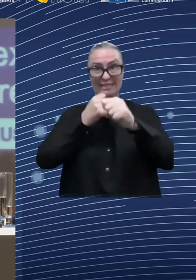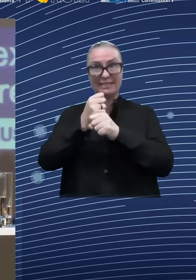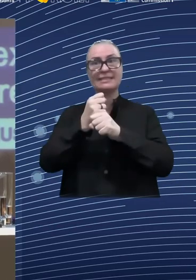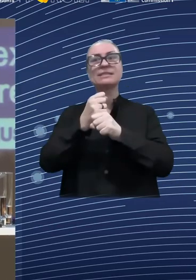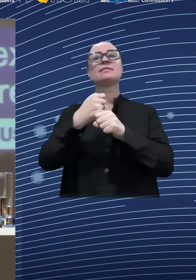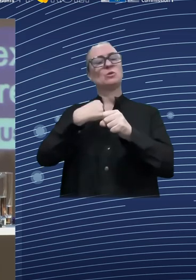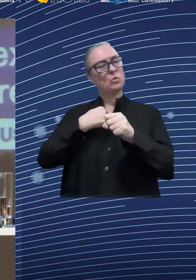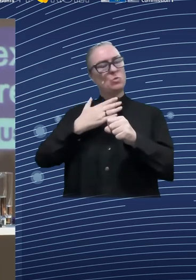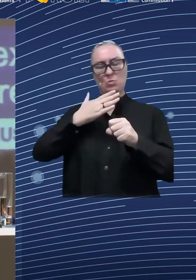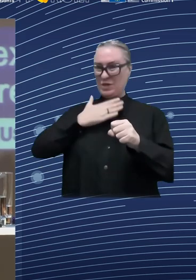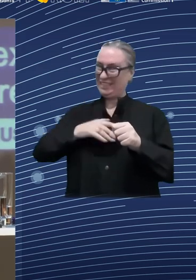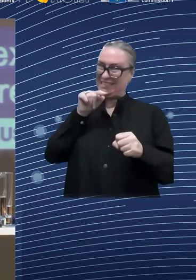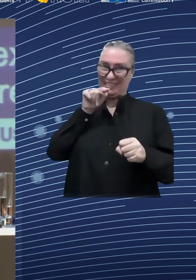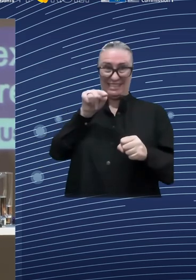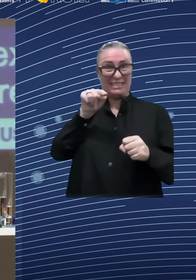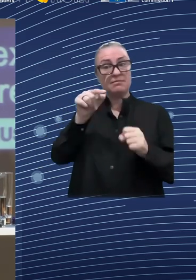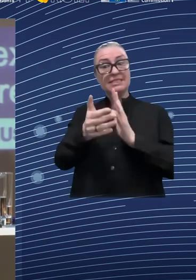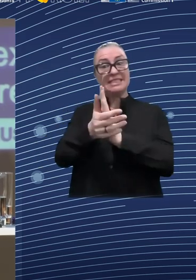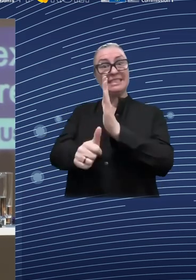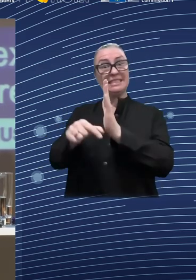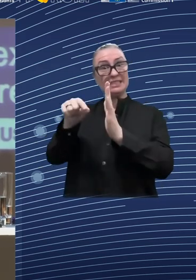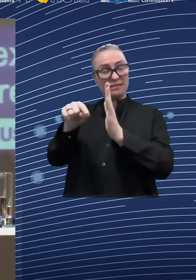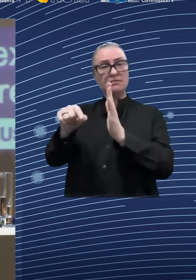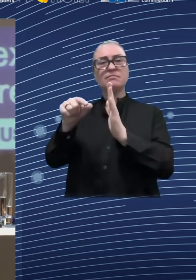So, you know, if you're a learner starting out,